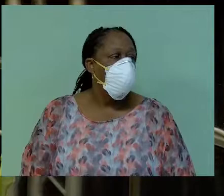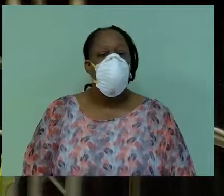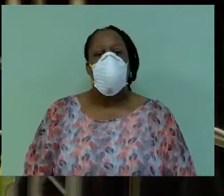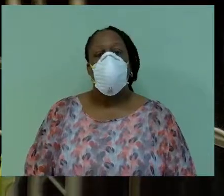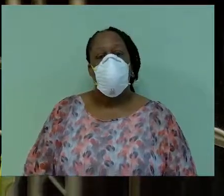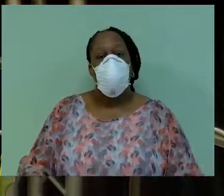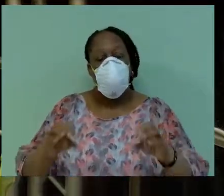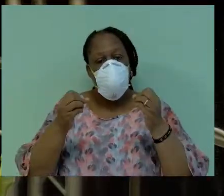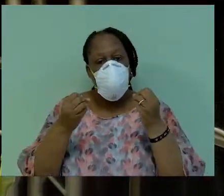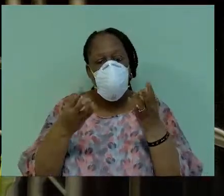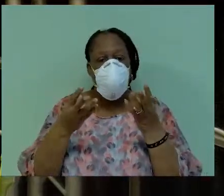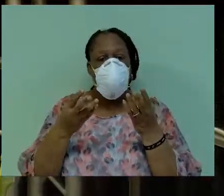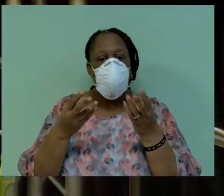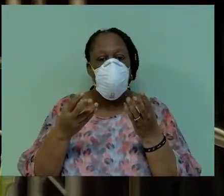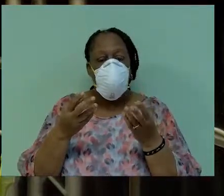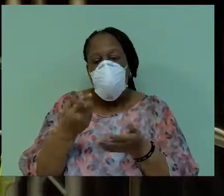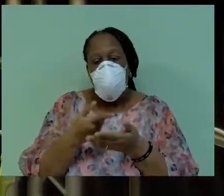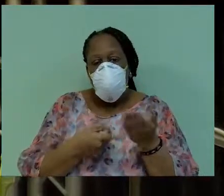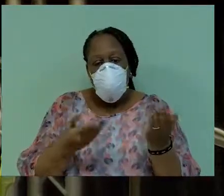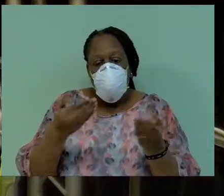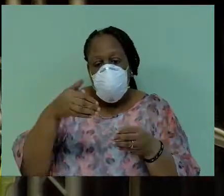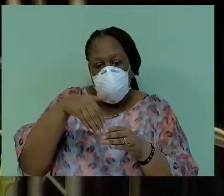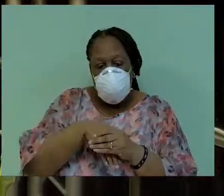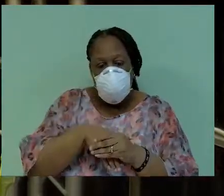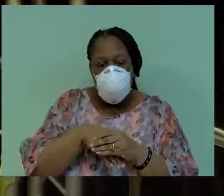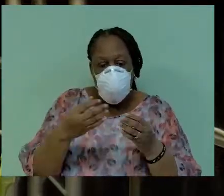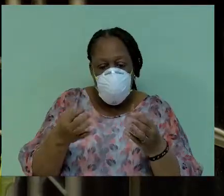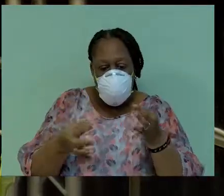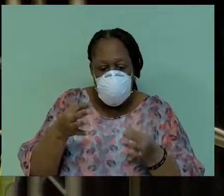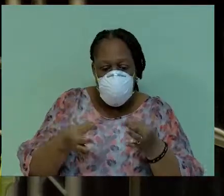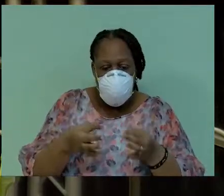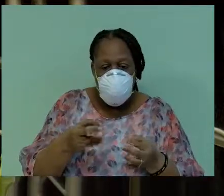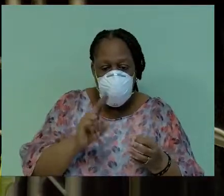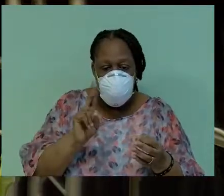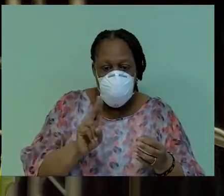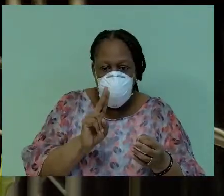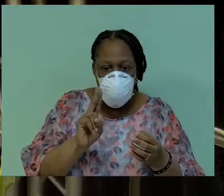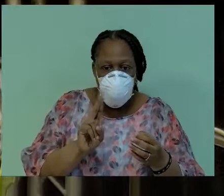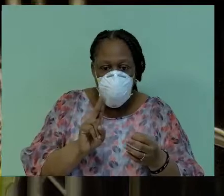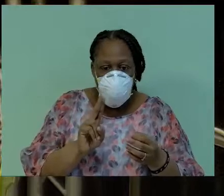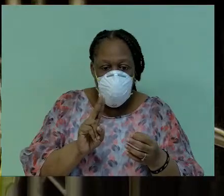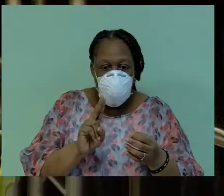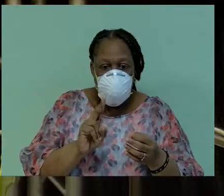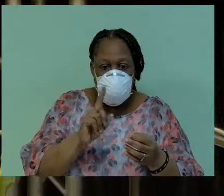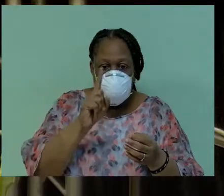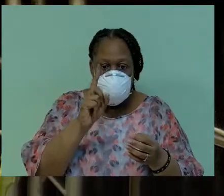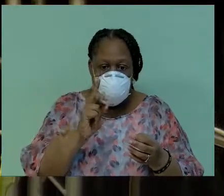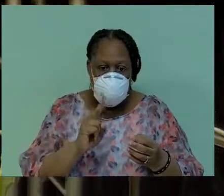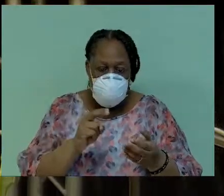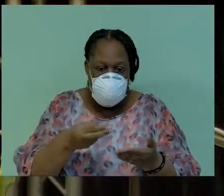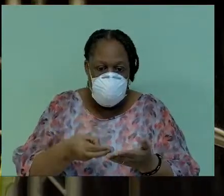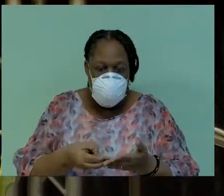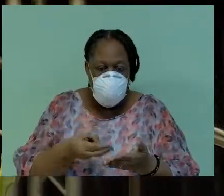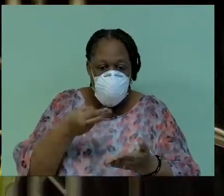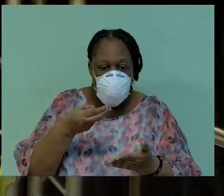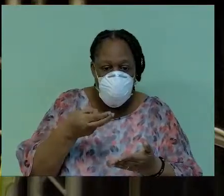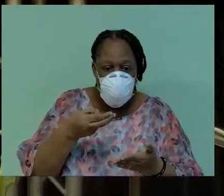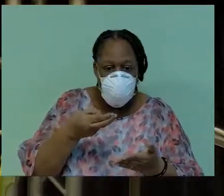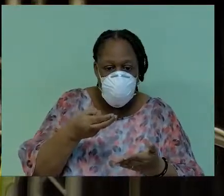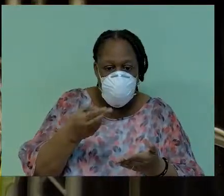ounces on the package, that is fine. But with relation to export, it must have on,